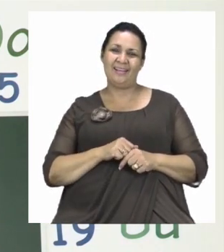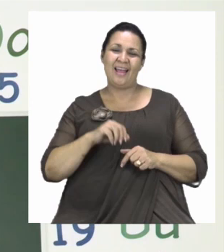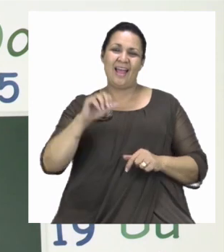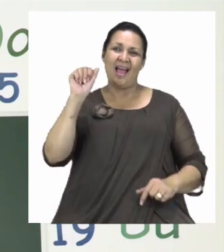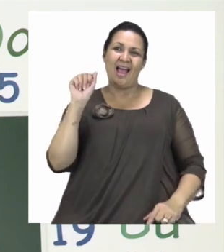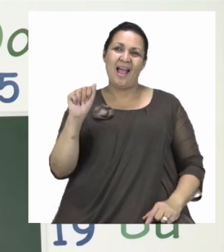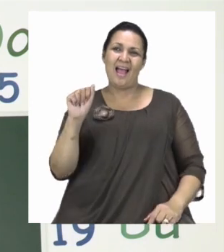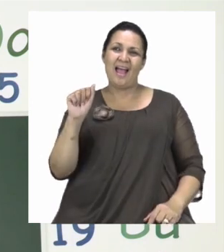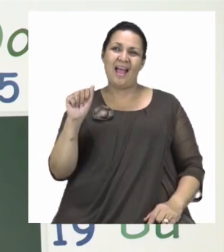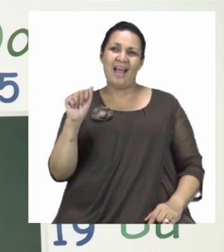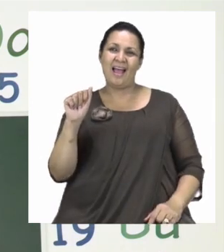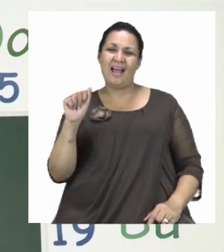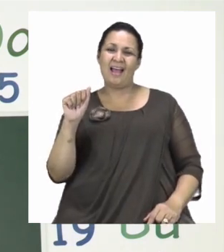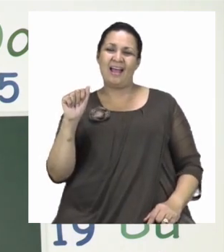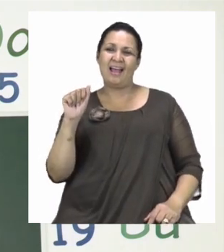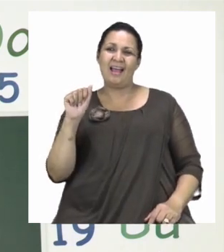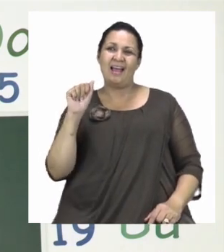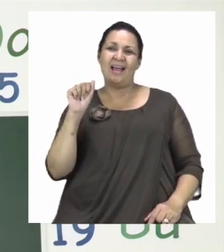I.